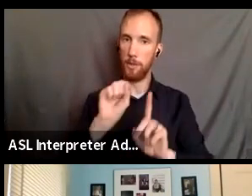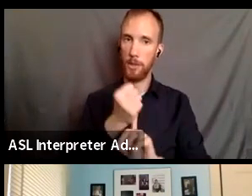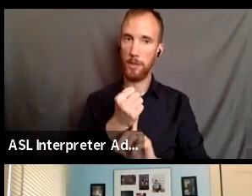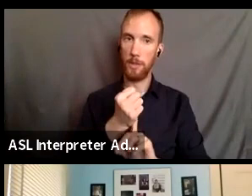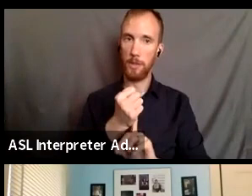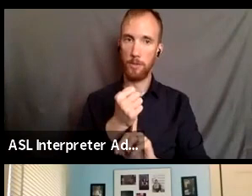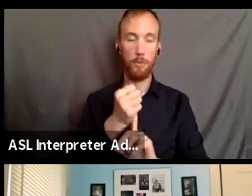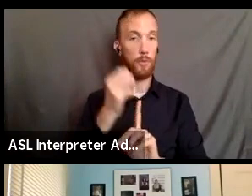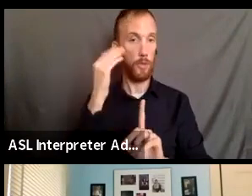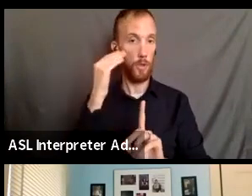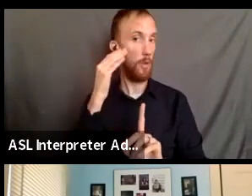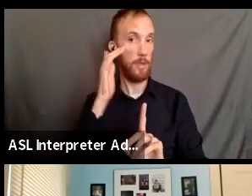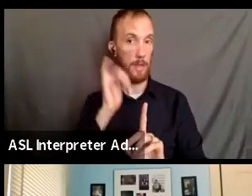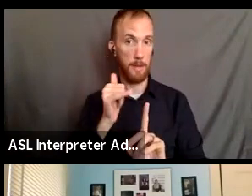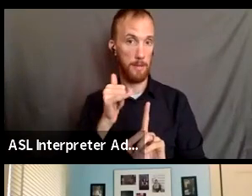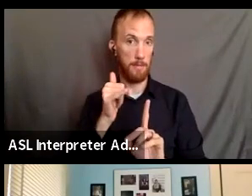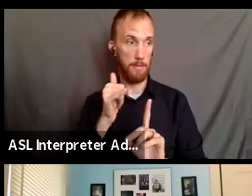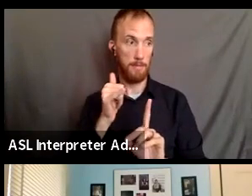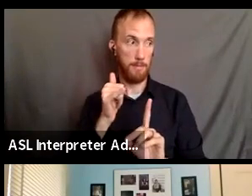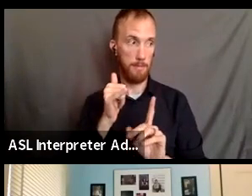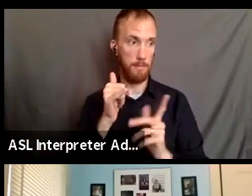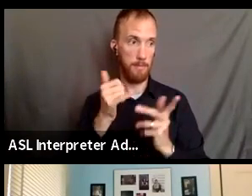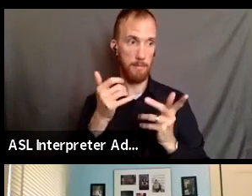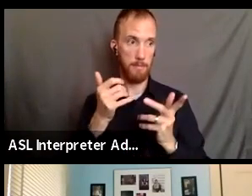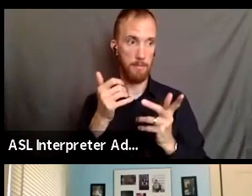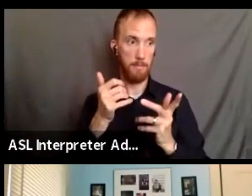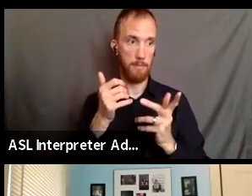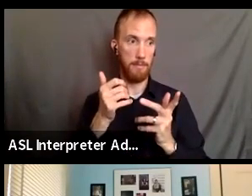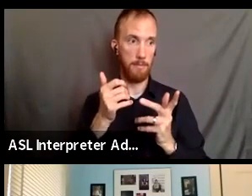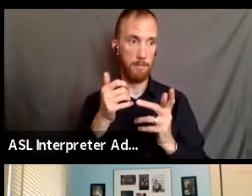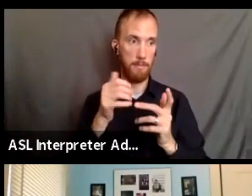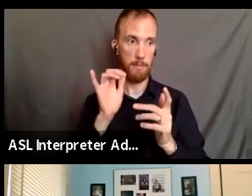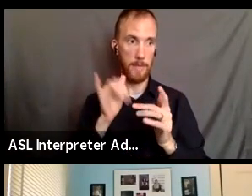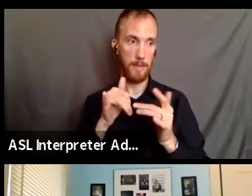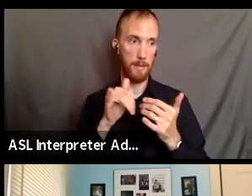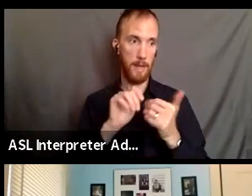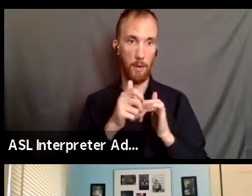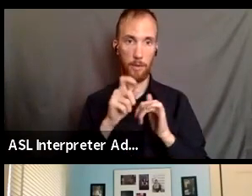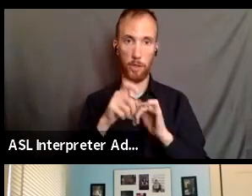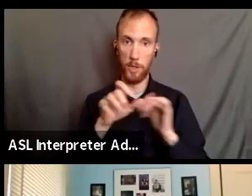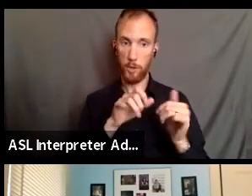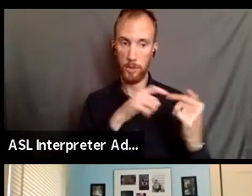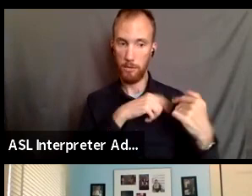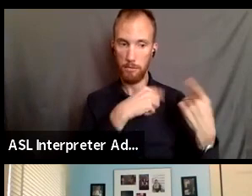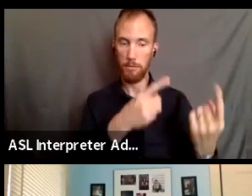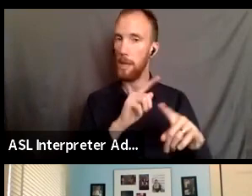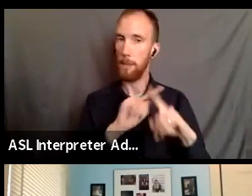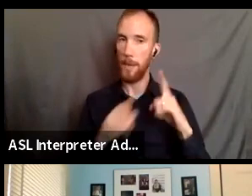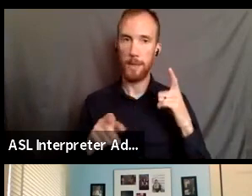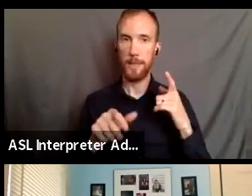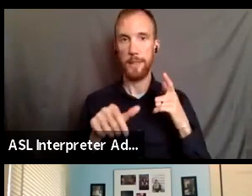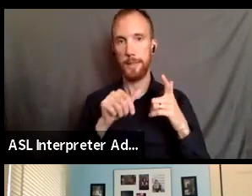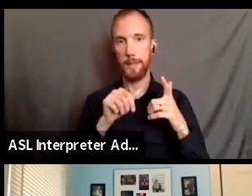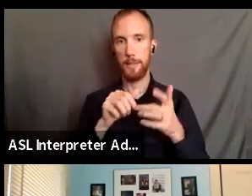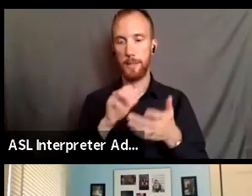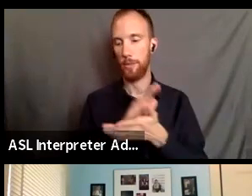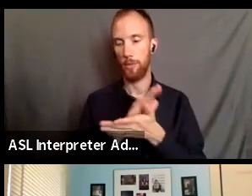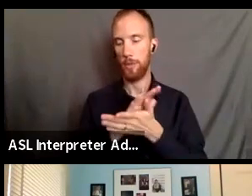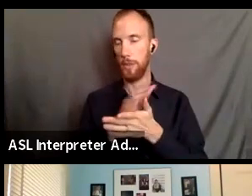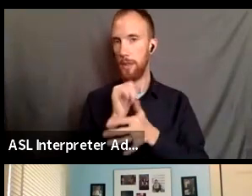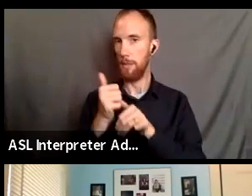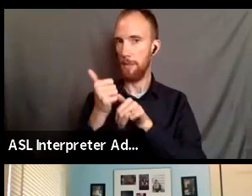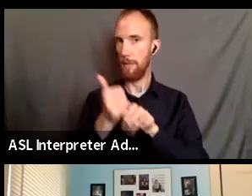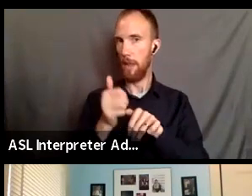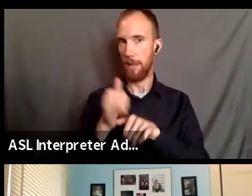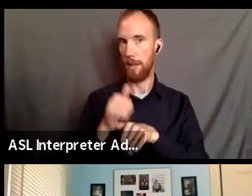but clearly has not been standard practice in every school building every day and that their